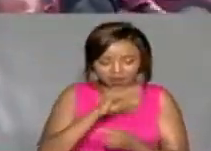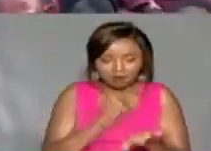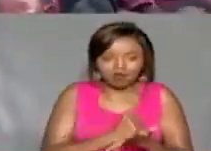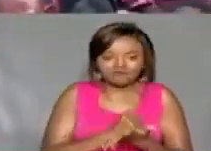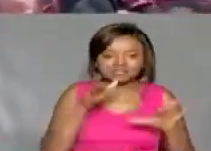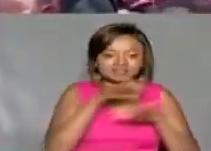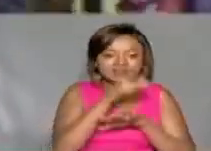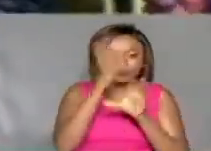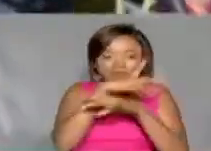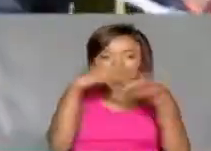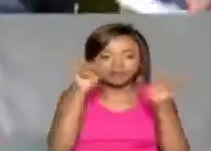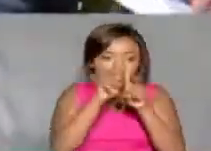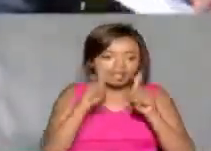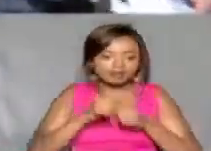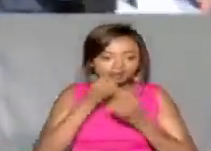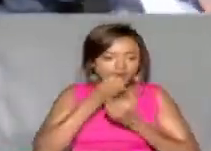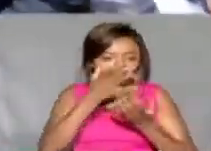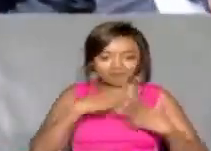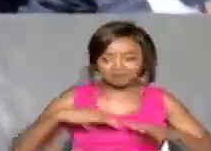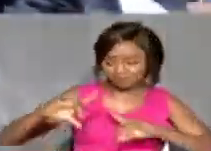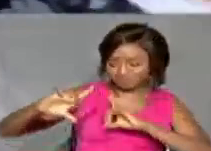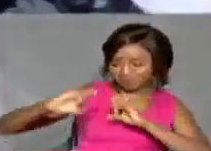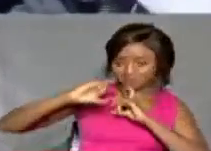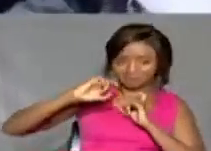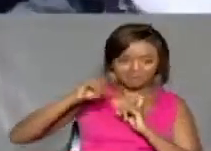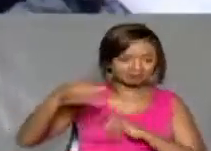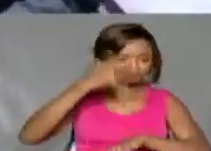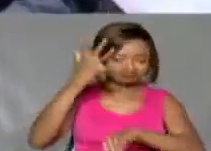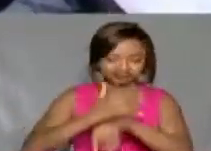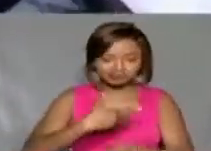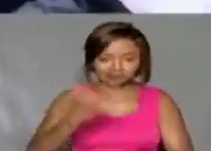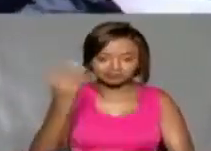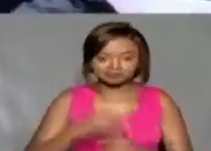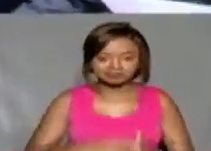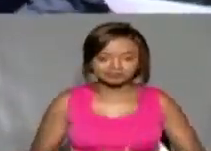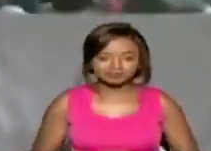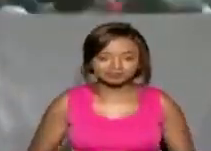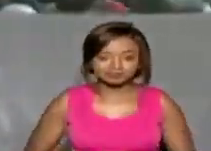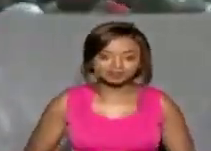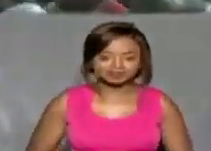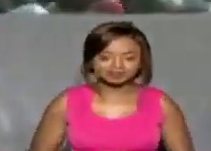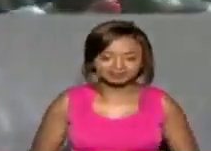deputy president and told off his critics over accusations of early 2022 campaigns.